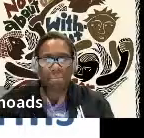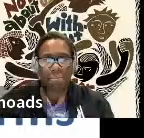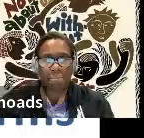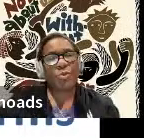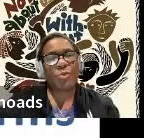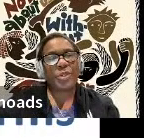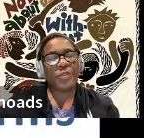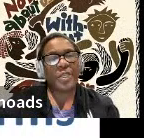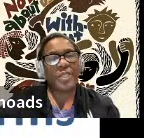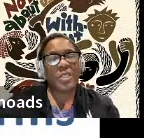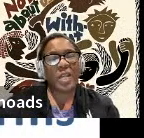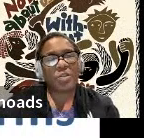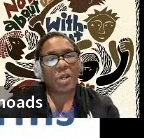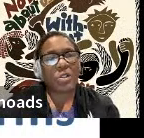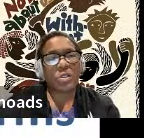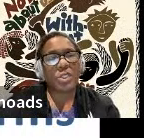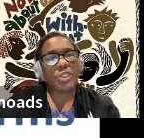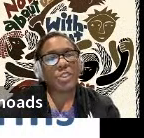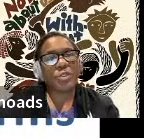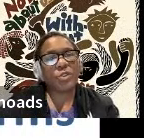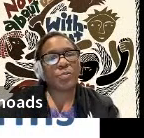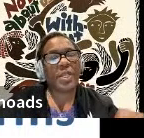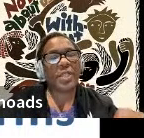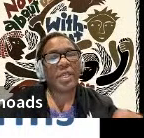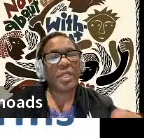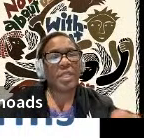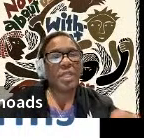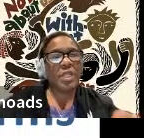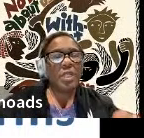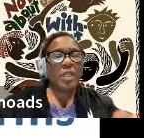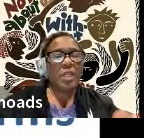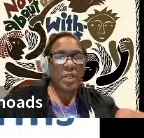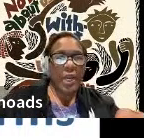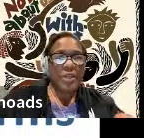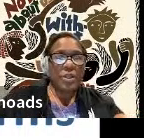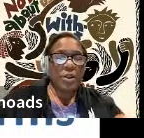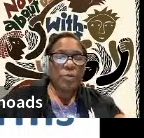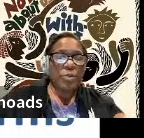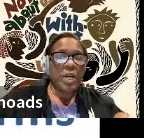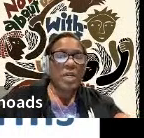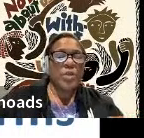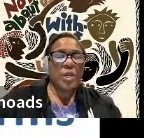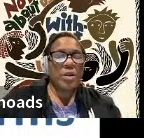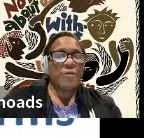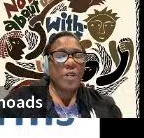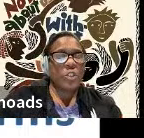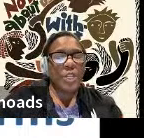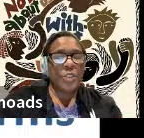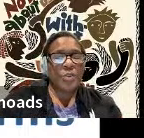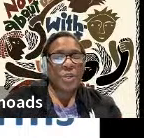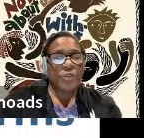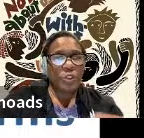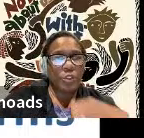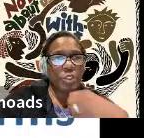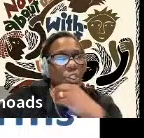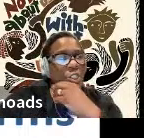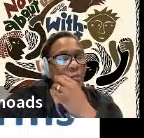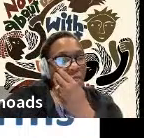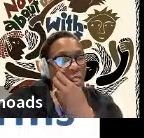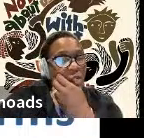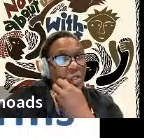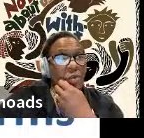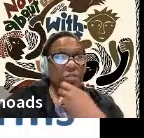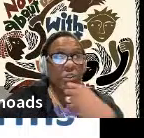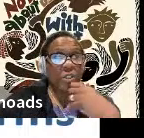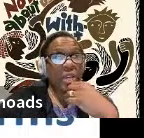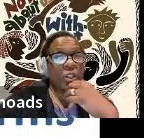I'll just say briefly, this is not about structural issues, but I think, you know, because we are functioning in 3 different jurisdictions